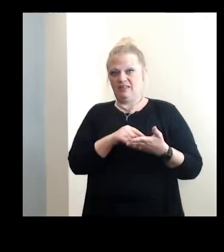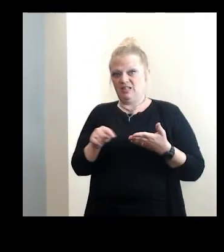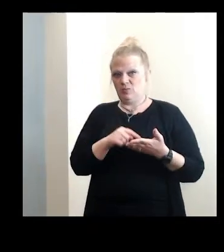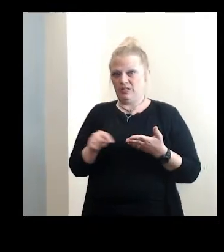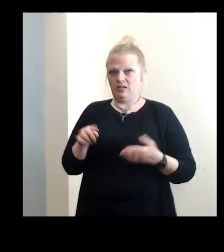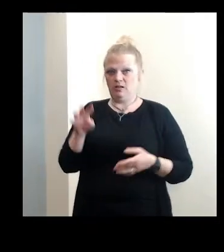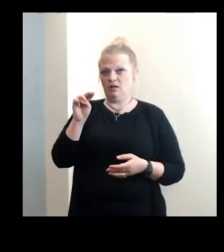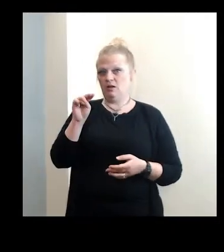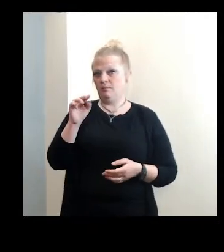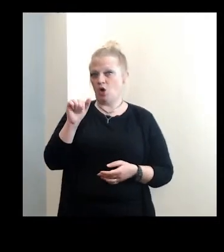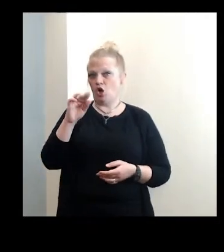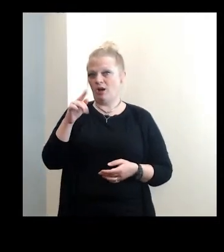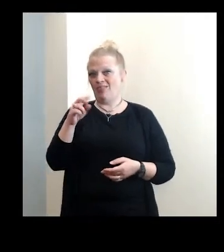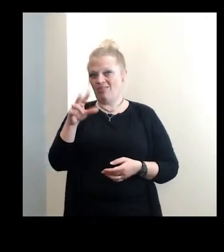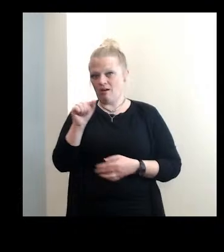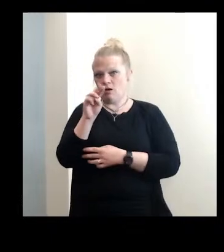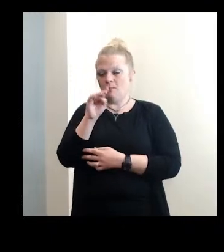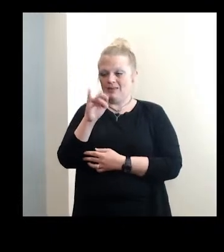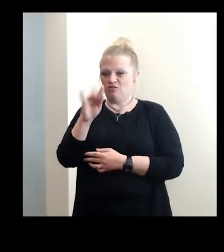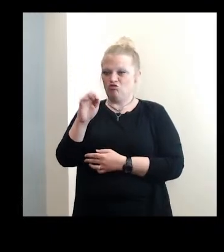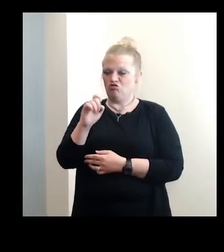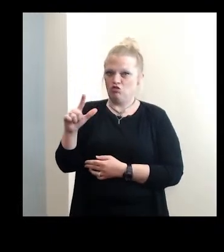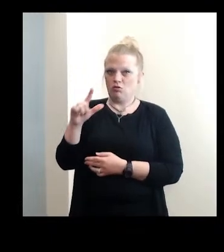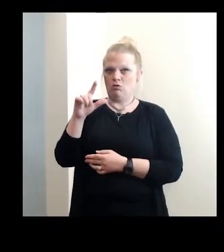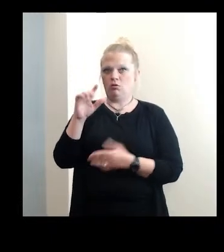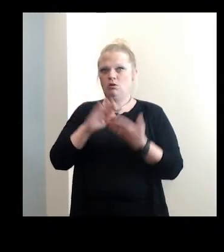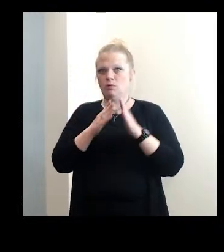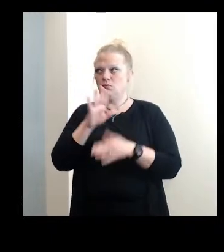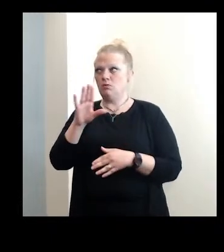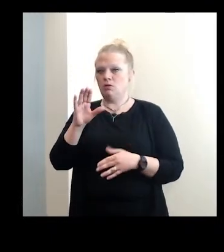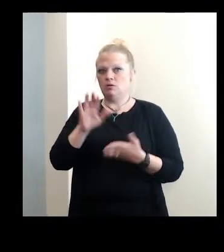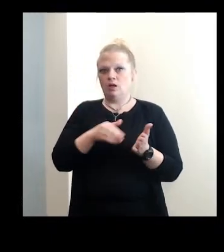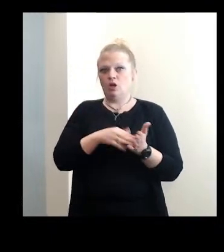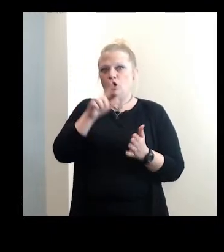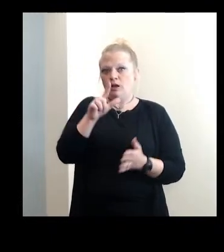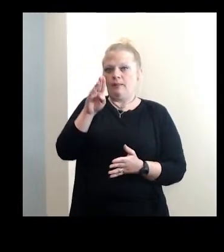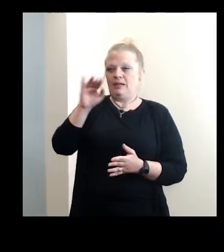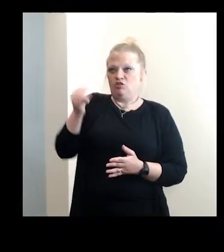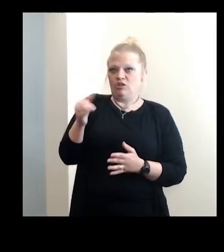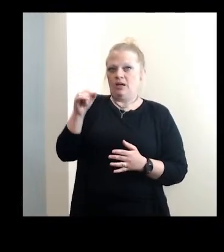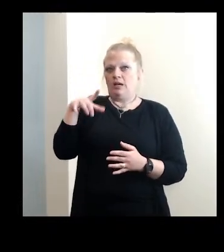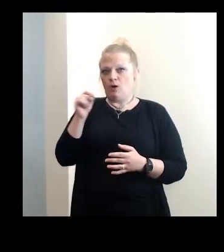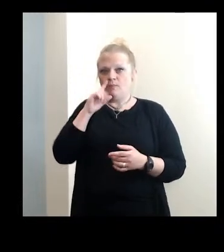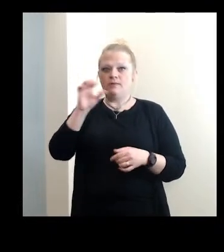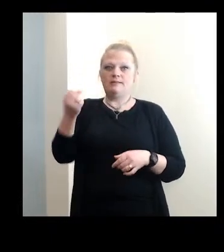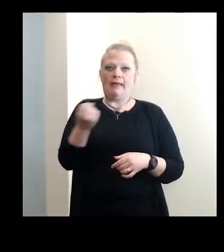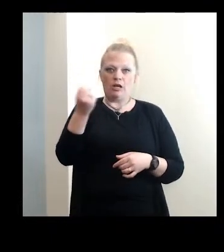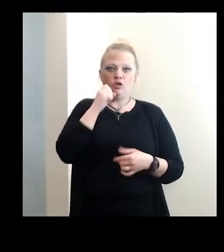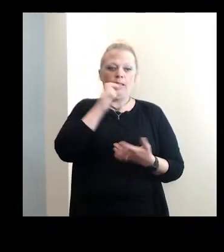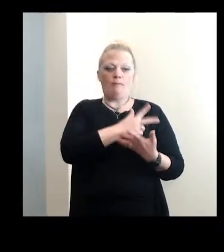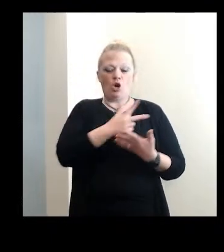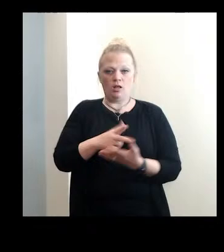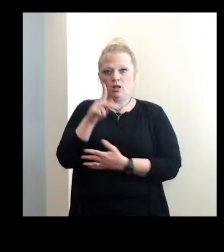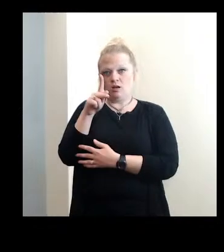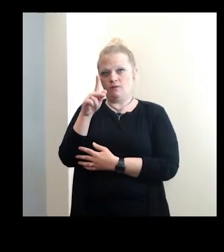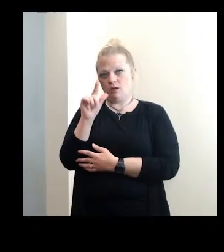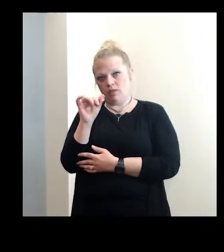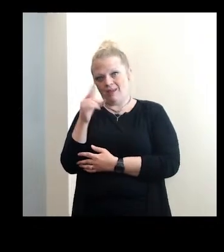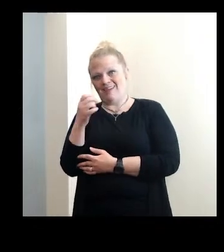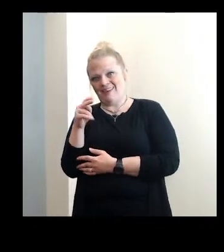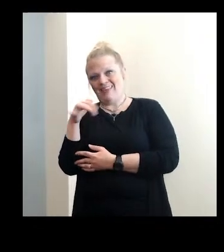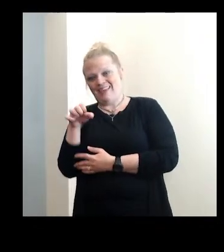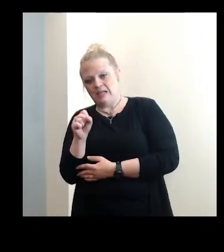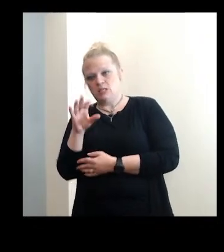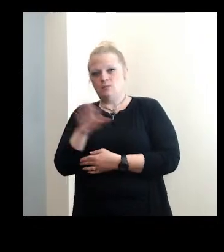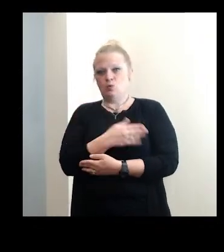going to be at the Martha Mitchell Community Center, the LBJ Apartments. On Saturday we're going to be in the parking lot of Kleinhans Music Hall. And then